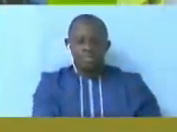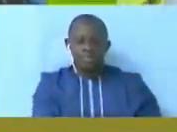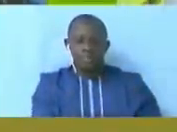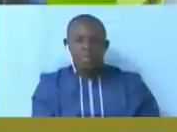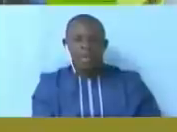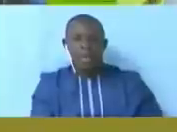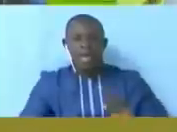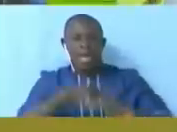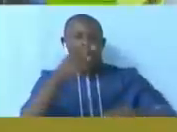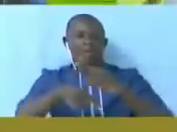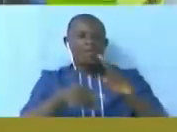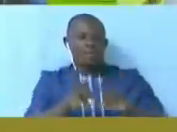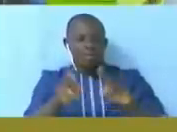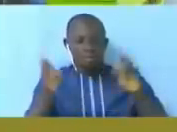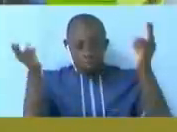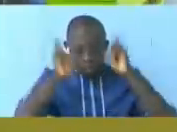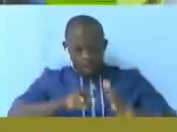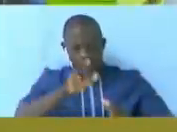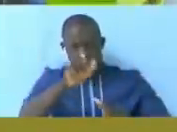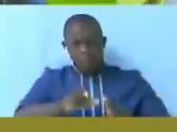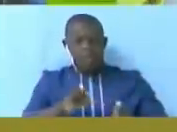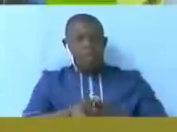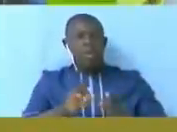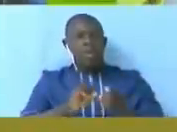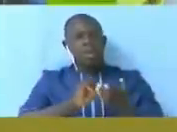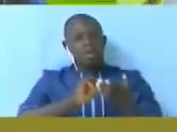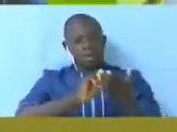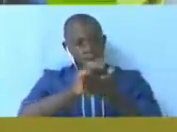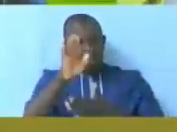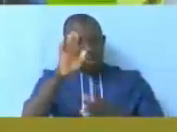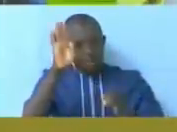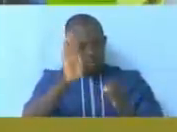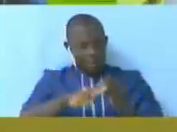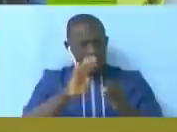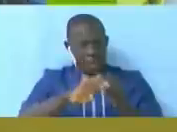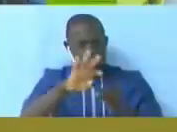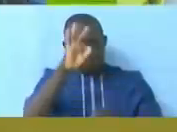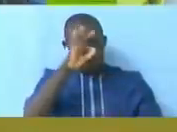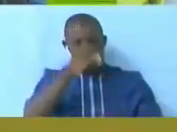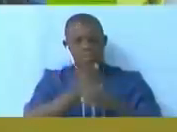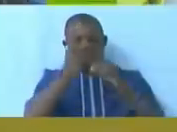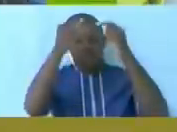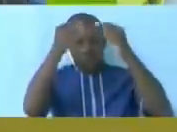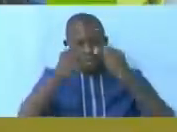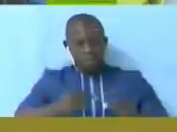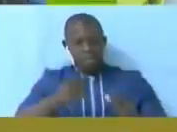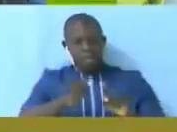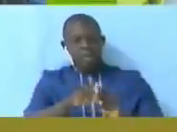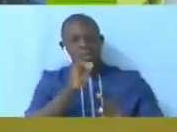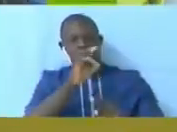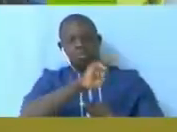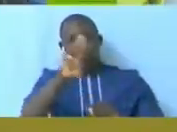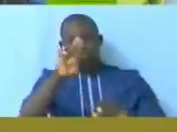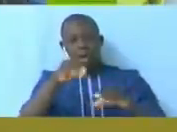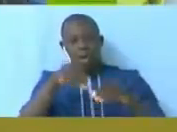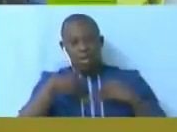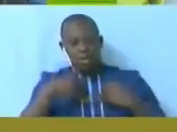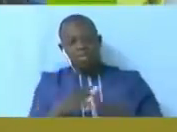the delivery of the judgment, we will make a statement to condemn it. Well, do you know